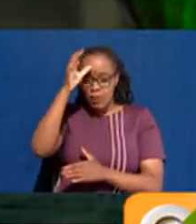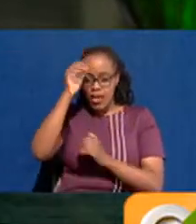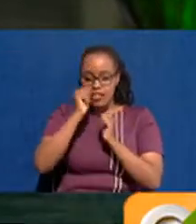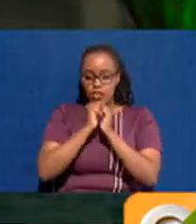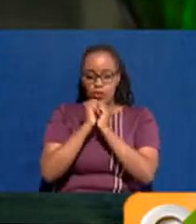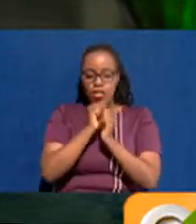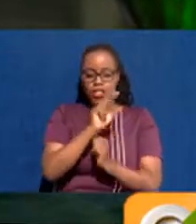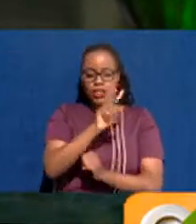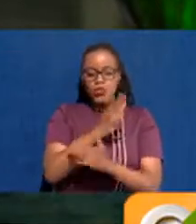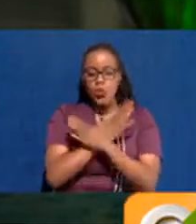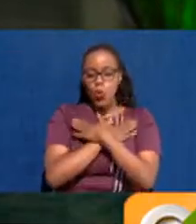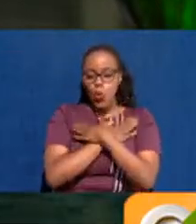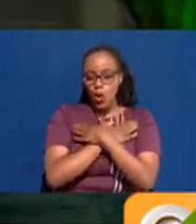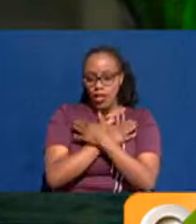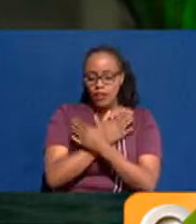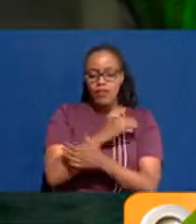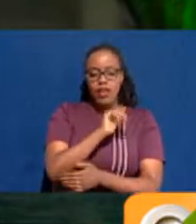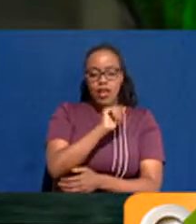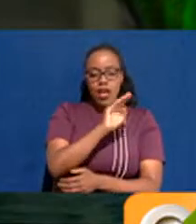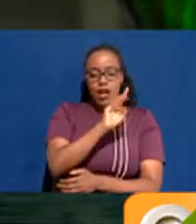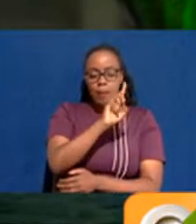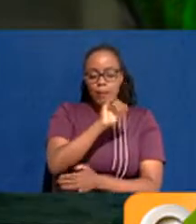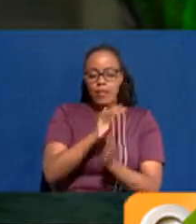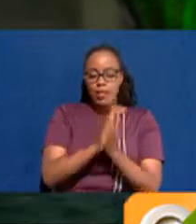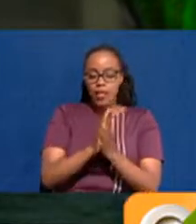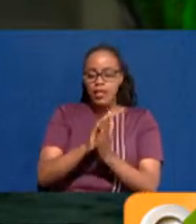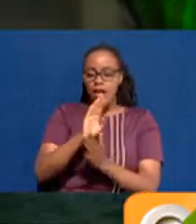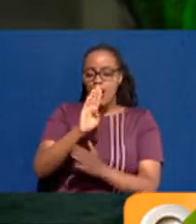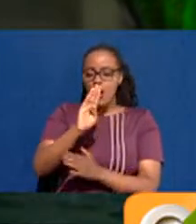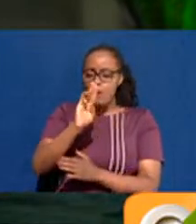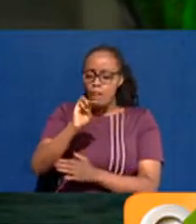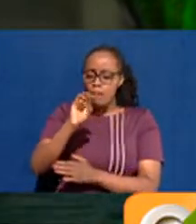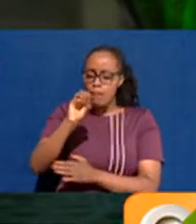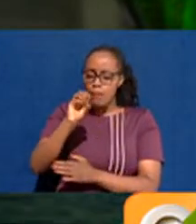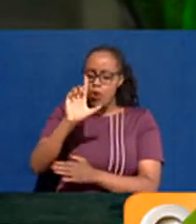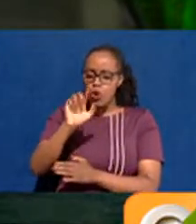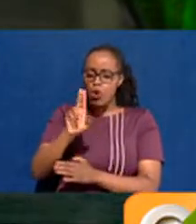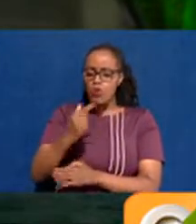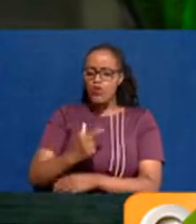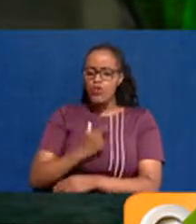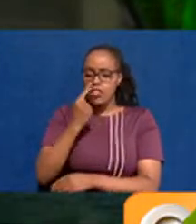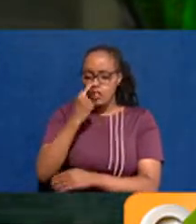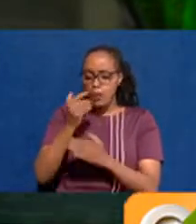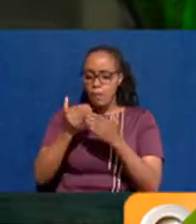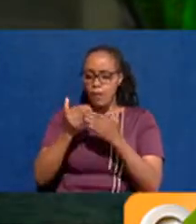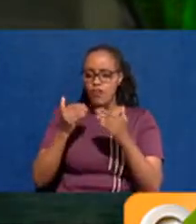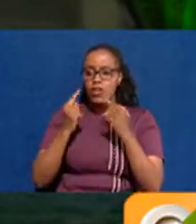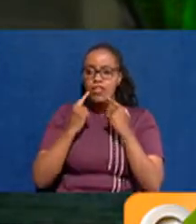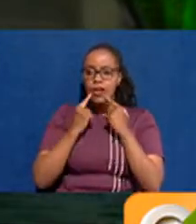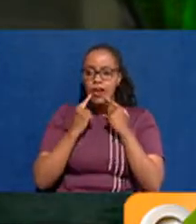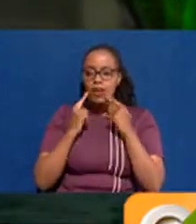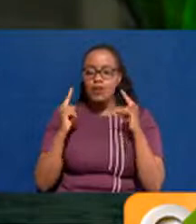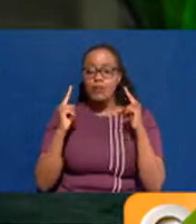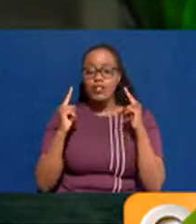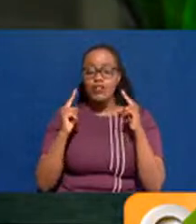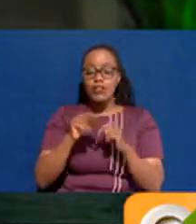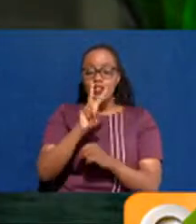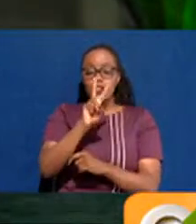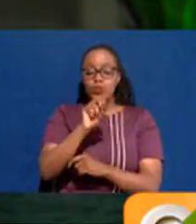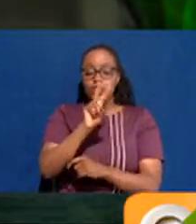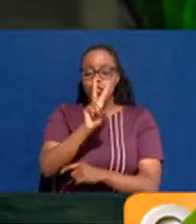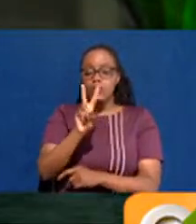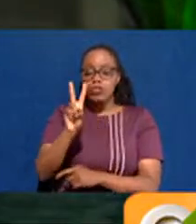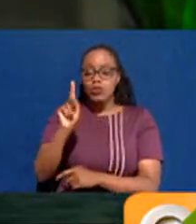alongside his two colleagues, Abdi, Guliye and Boya, Molu, visited his home prior to the announcement of the